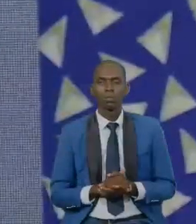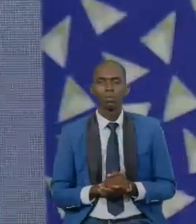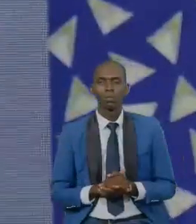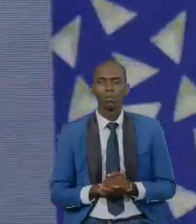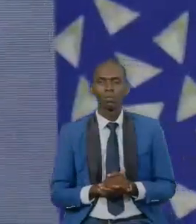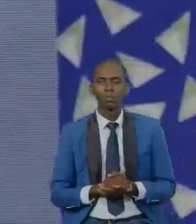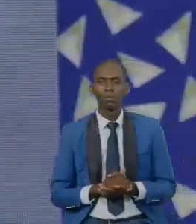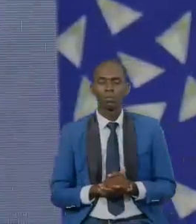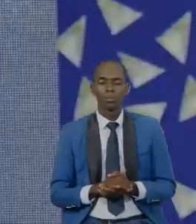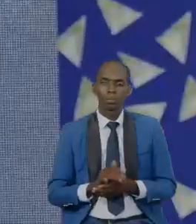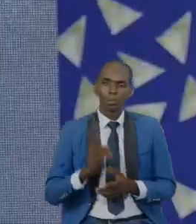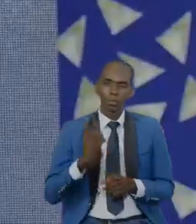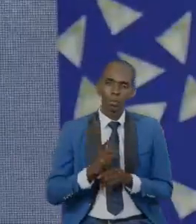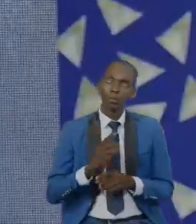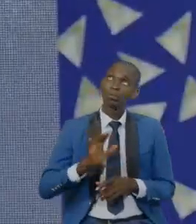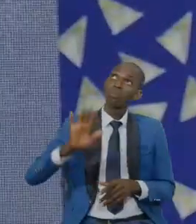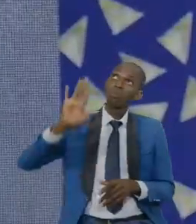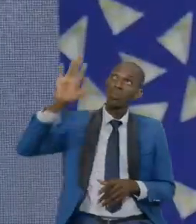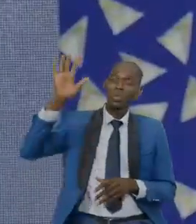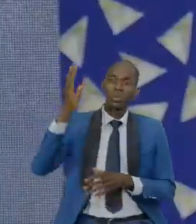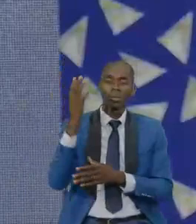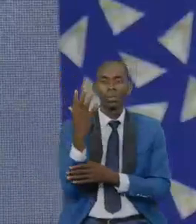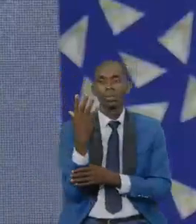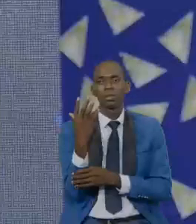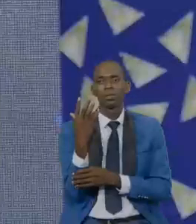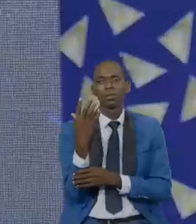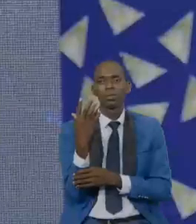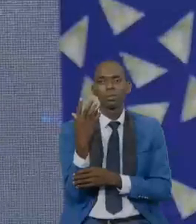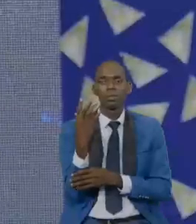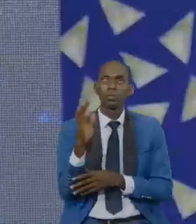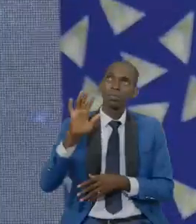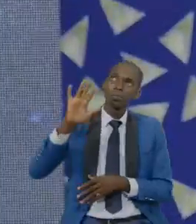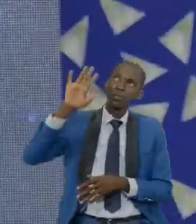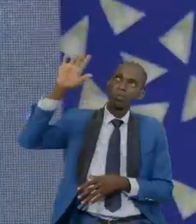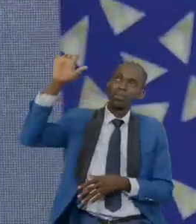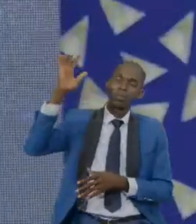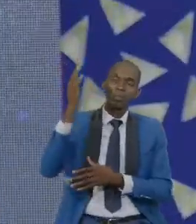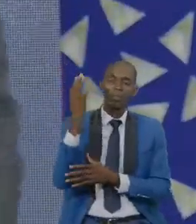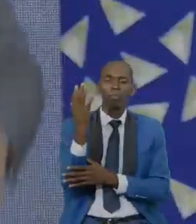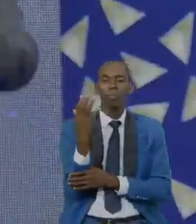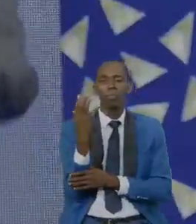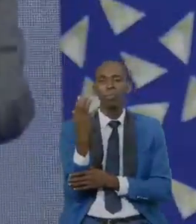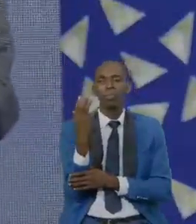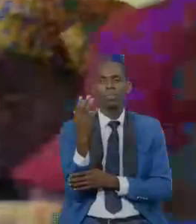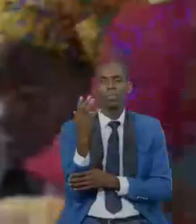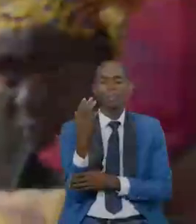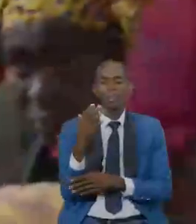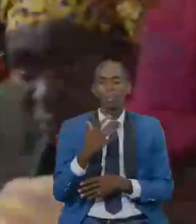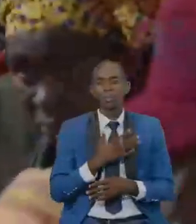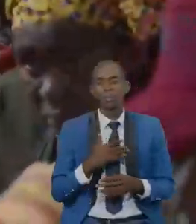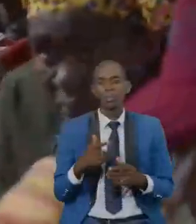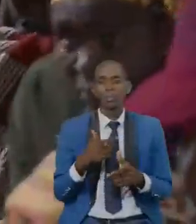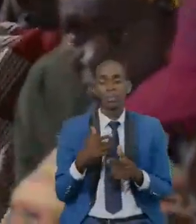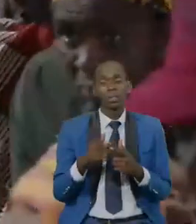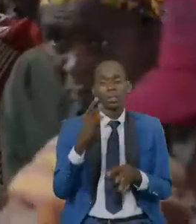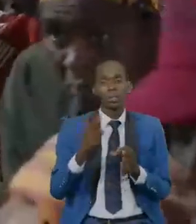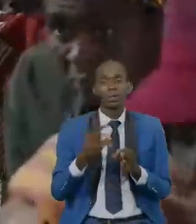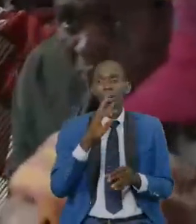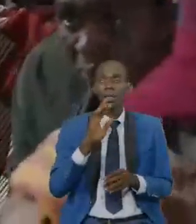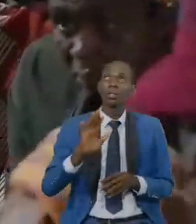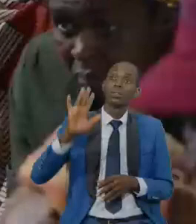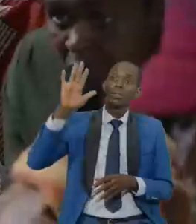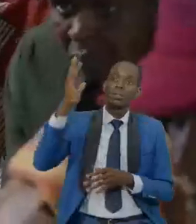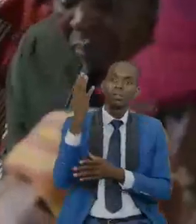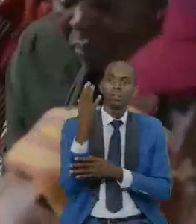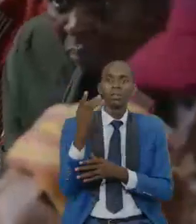anymore. Raise up your hand there. Raise it up very well. And then if you're raising up your hand, you'll stand